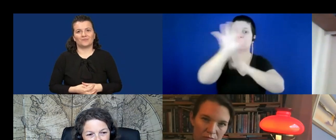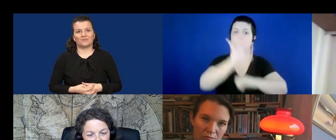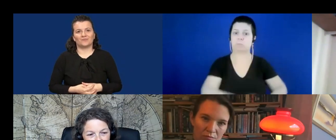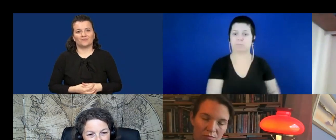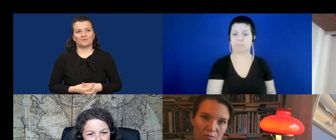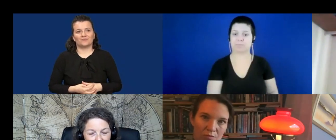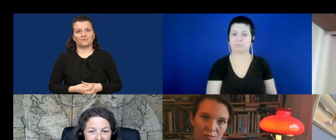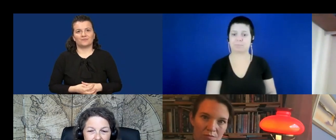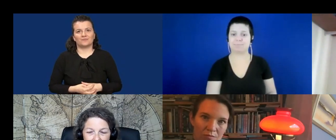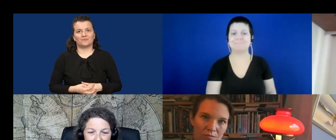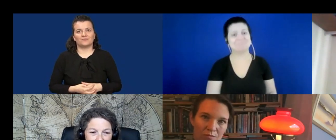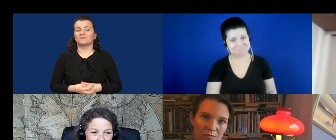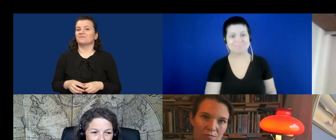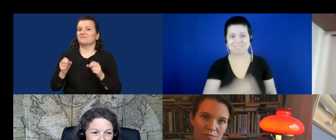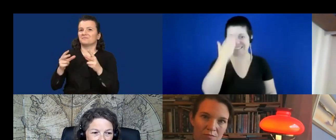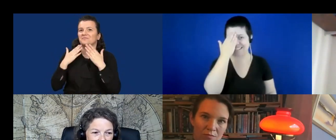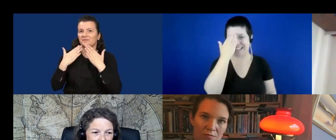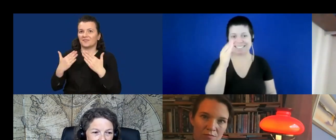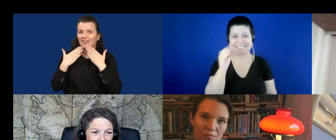okay, thanks very much.